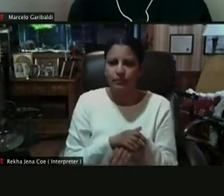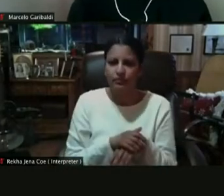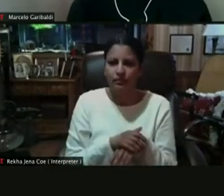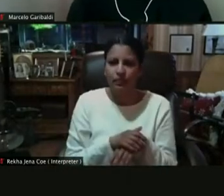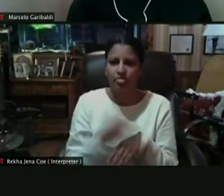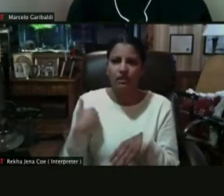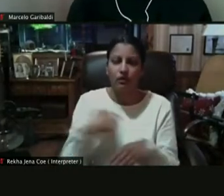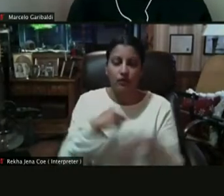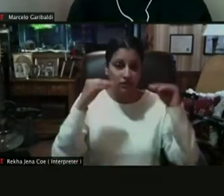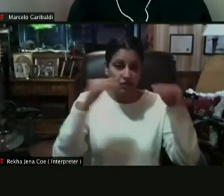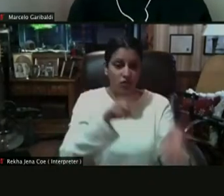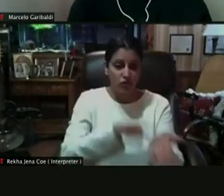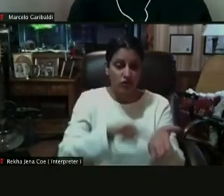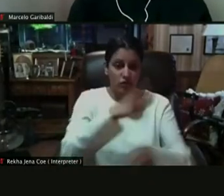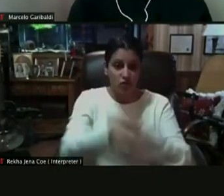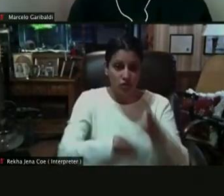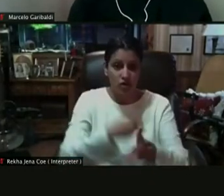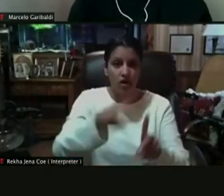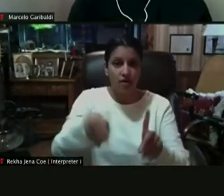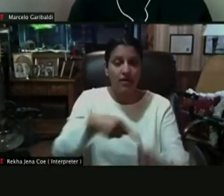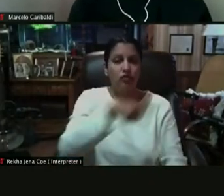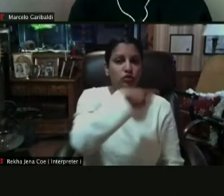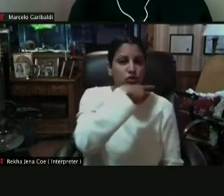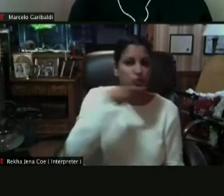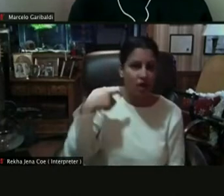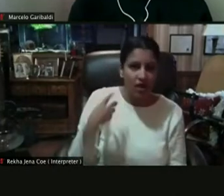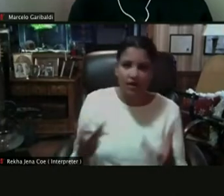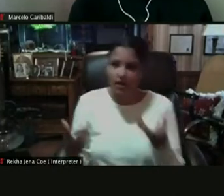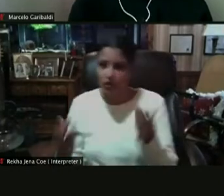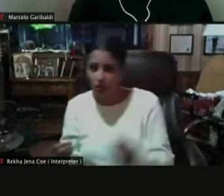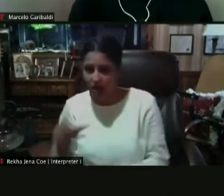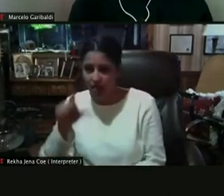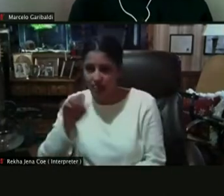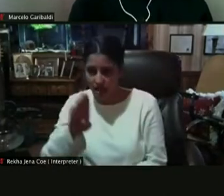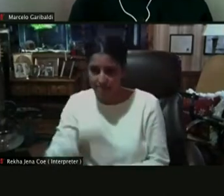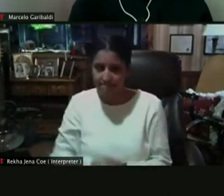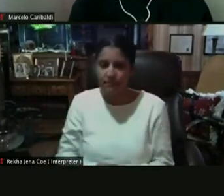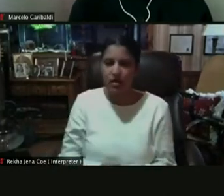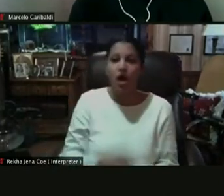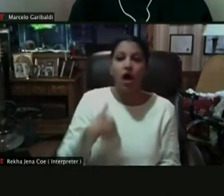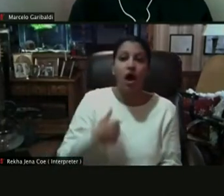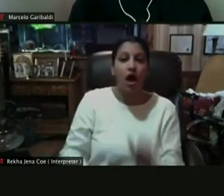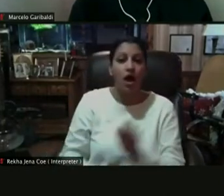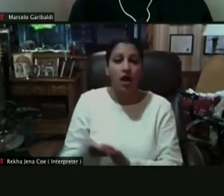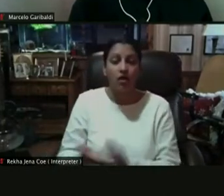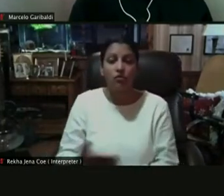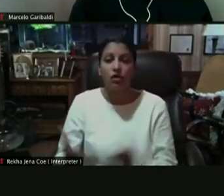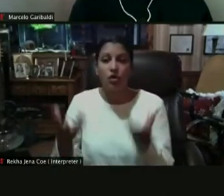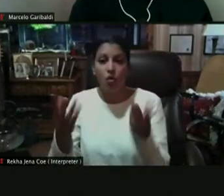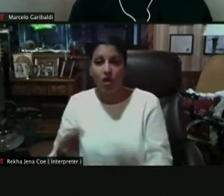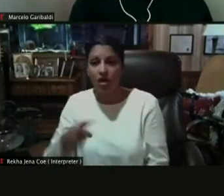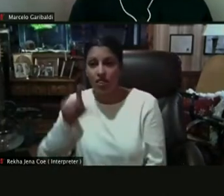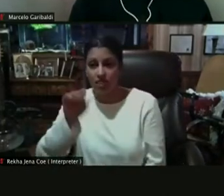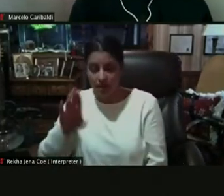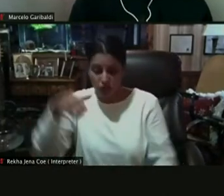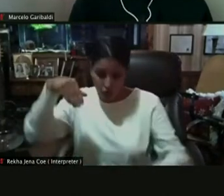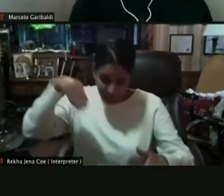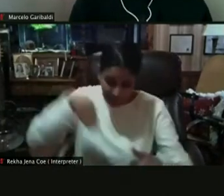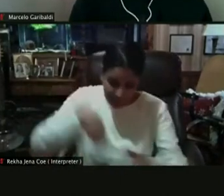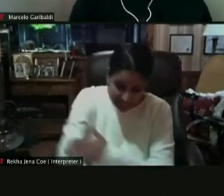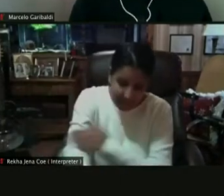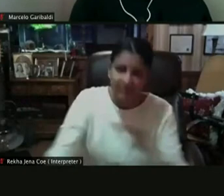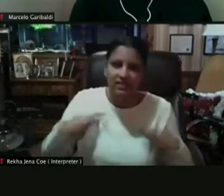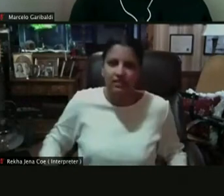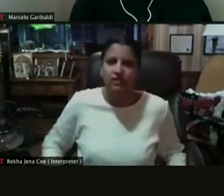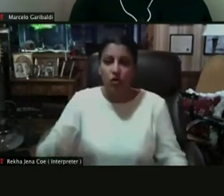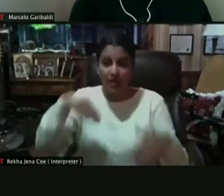research world about dry labs and wet labs. So wet lab is what I run. So there you're actually going into a lab, you're putting on gloves, protective